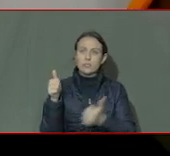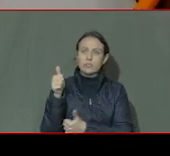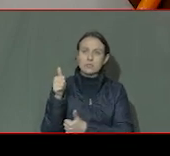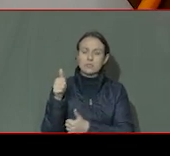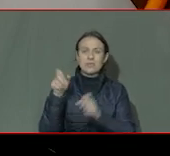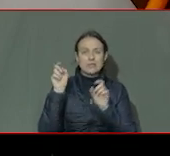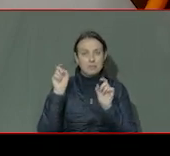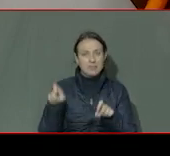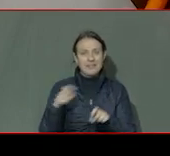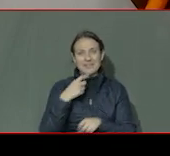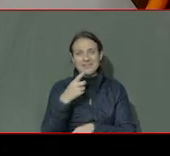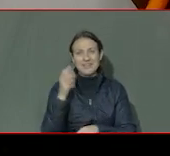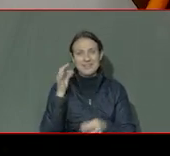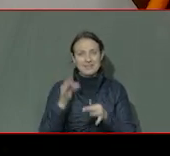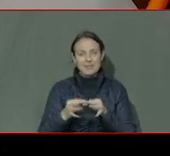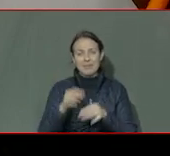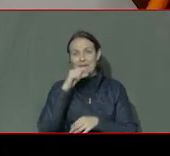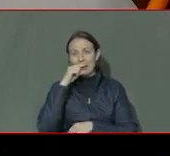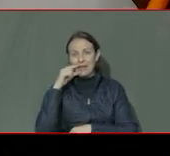that in your answer.